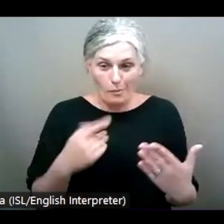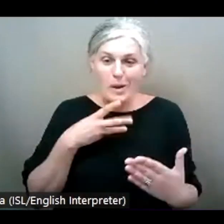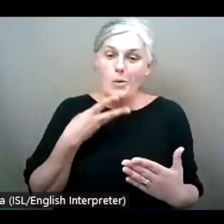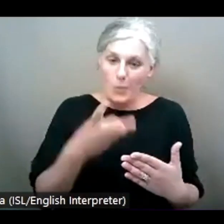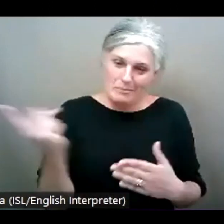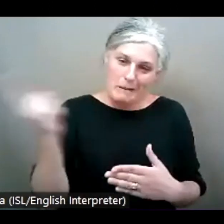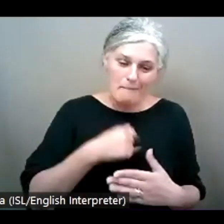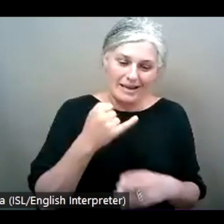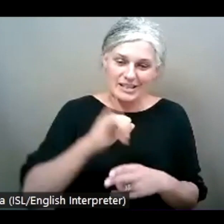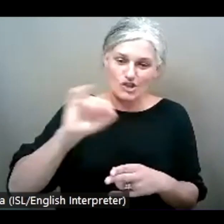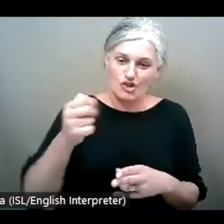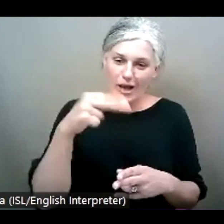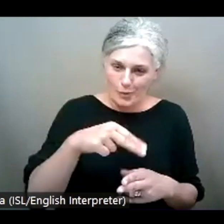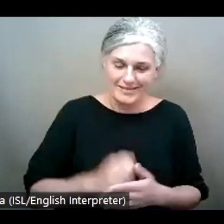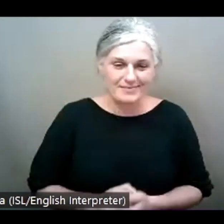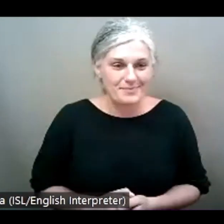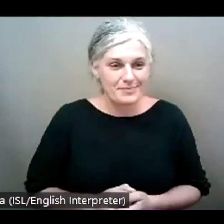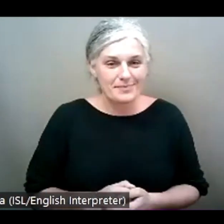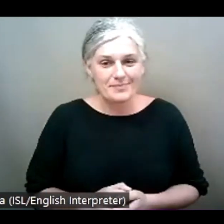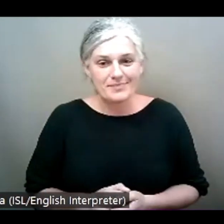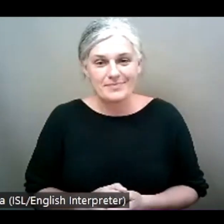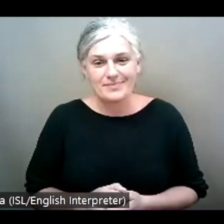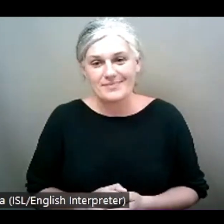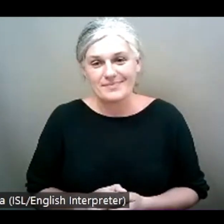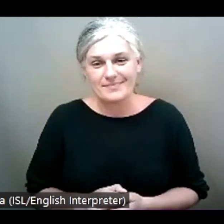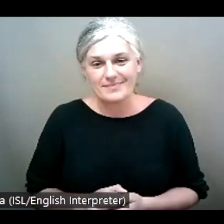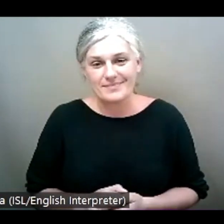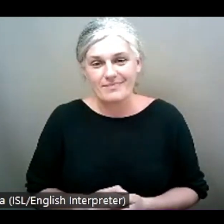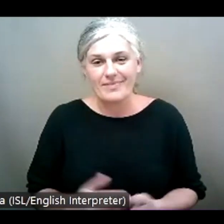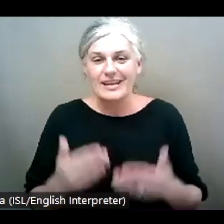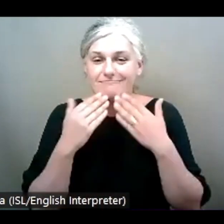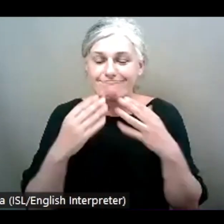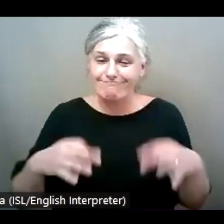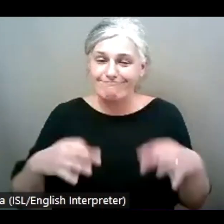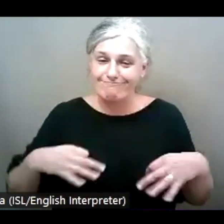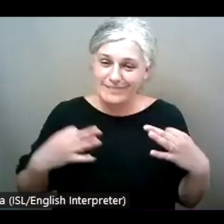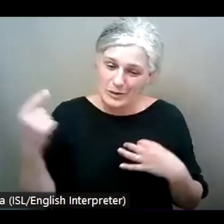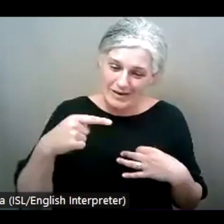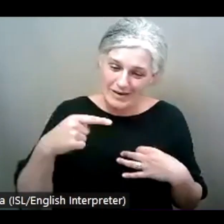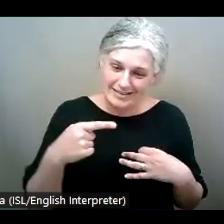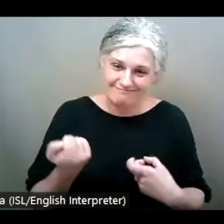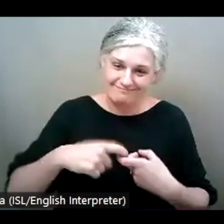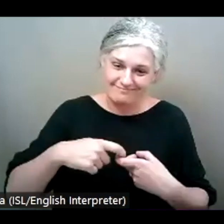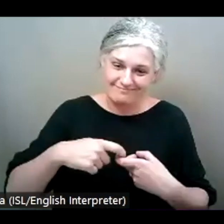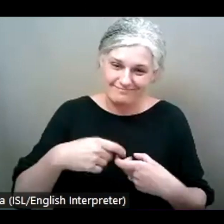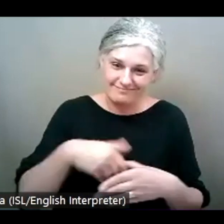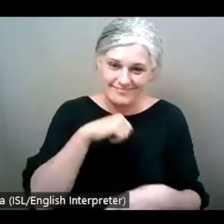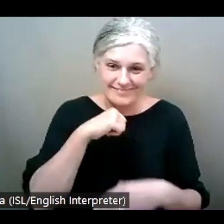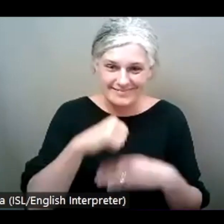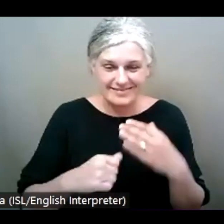back in January. Thanks, Paula. I'm delighted you're here. So the other two